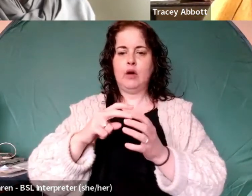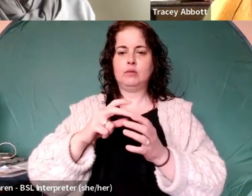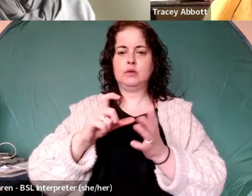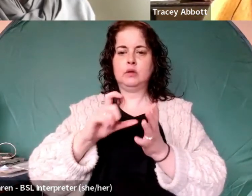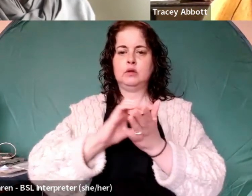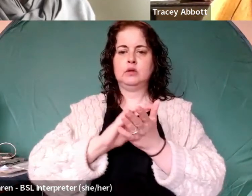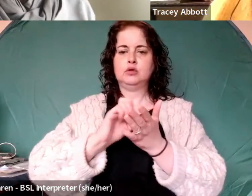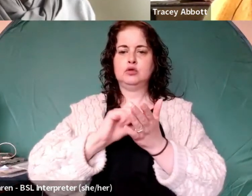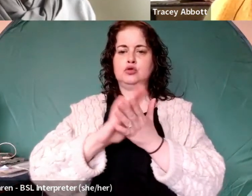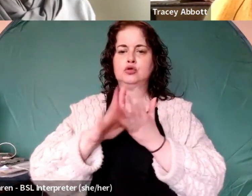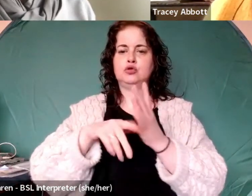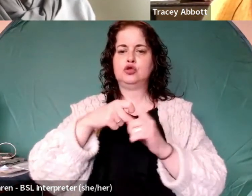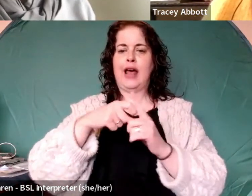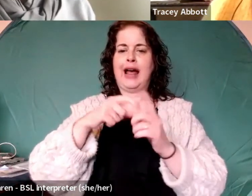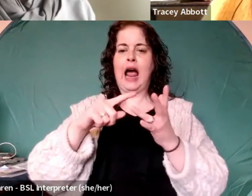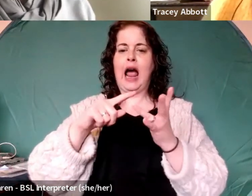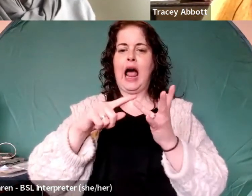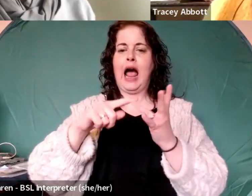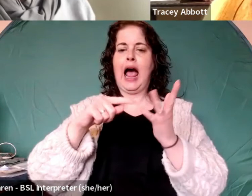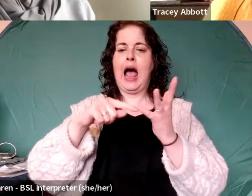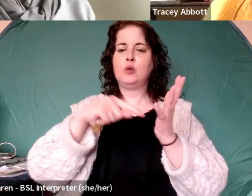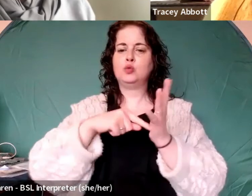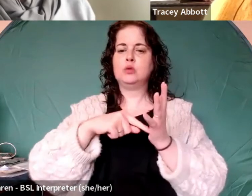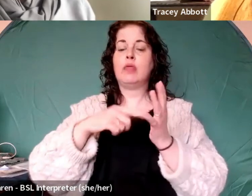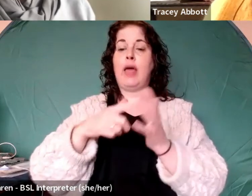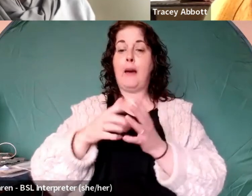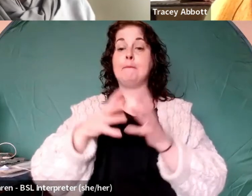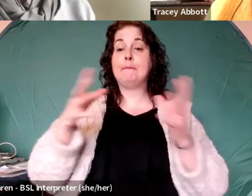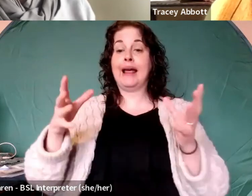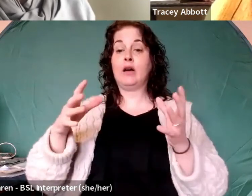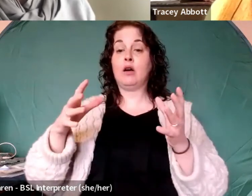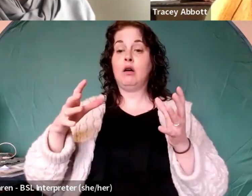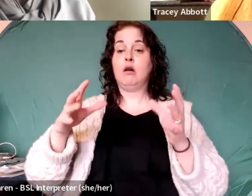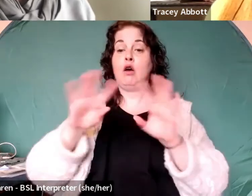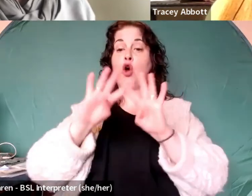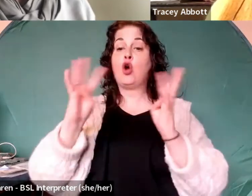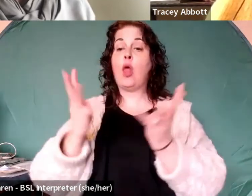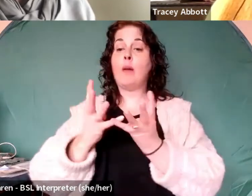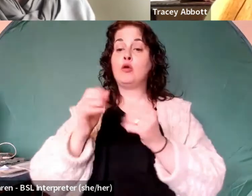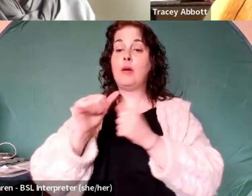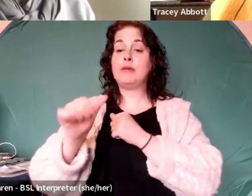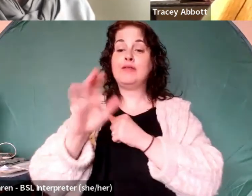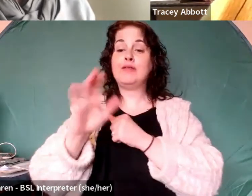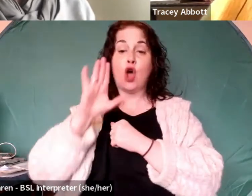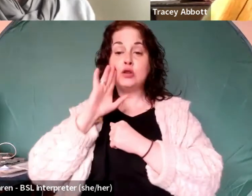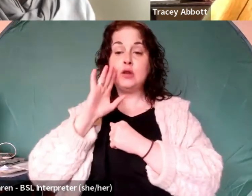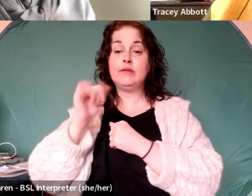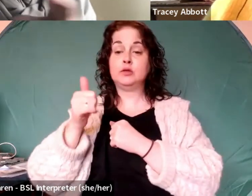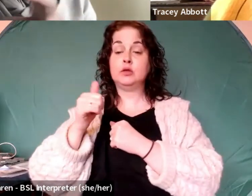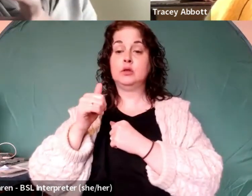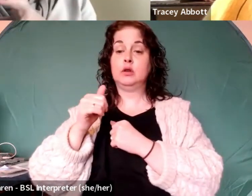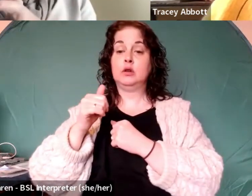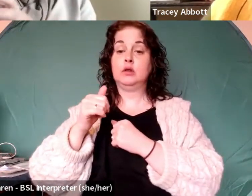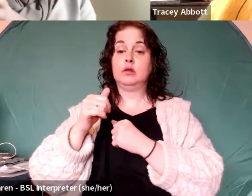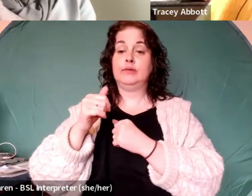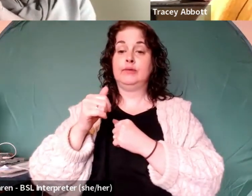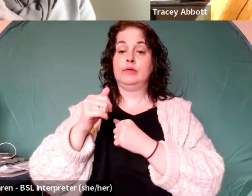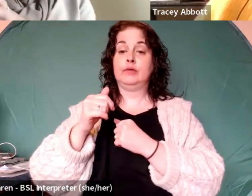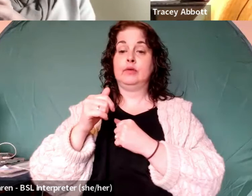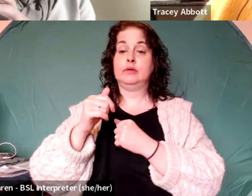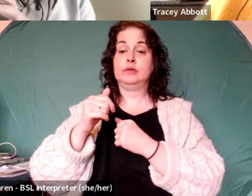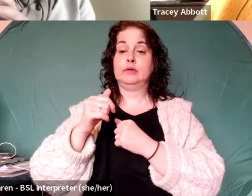know Checkout. What do they do? They're a huge, one of those huge global companies you've never heard of that do a lot of tech. So